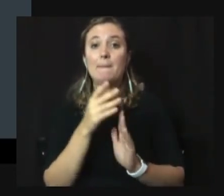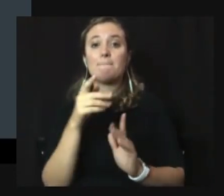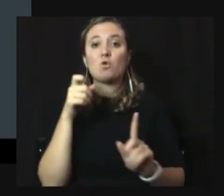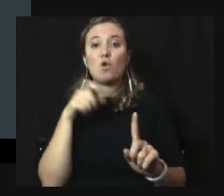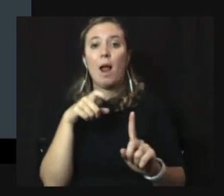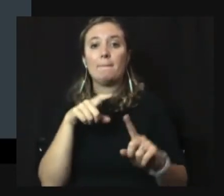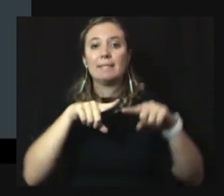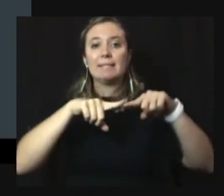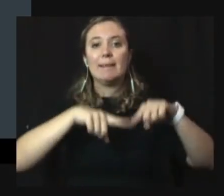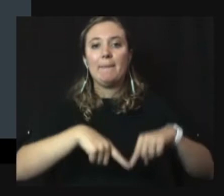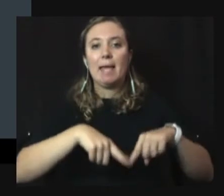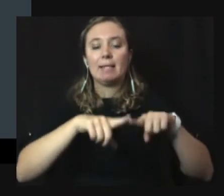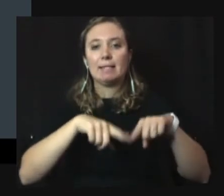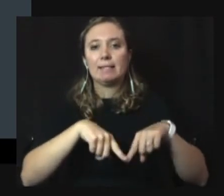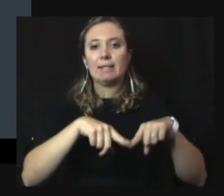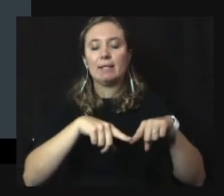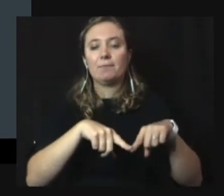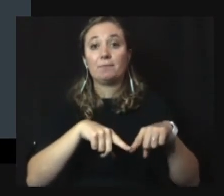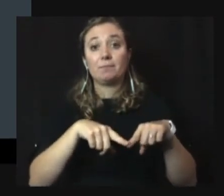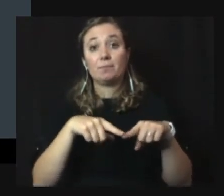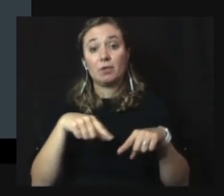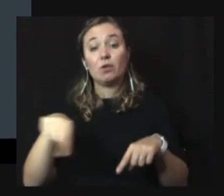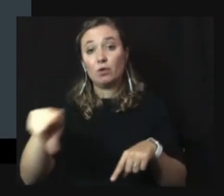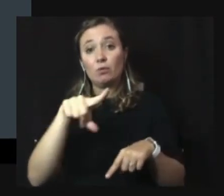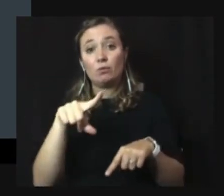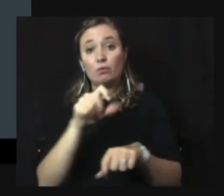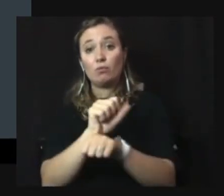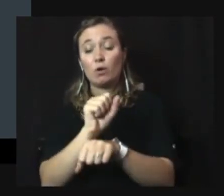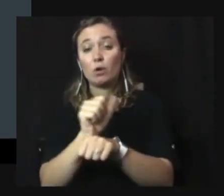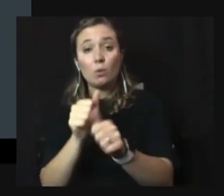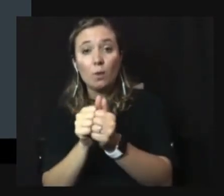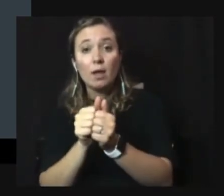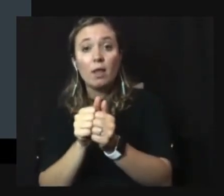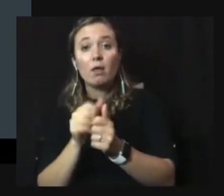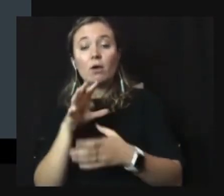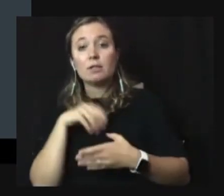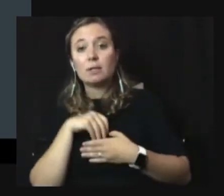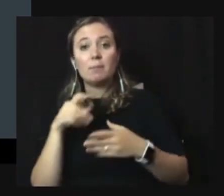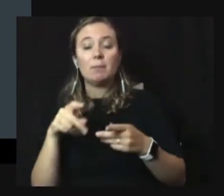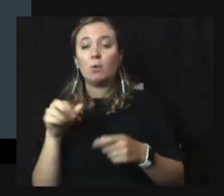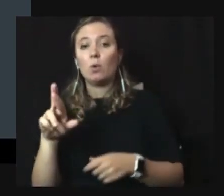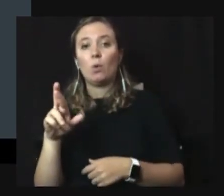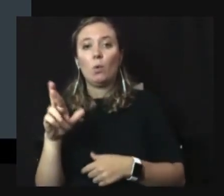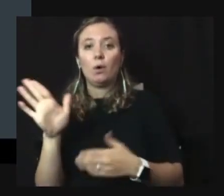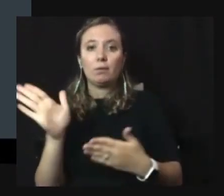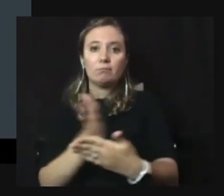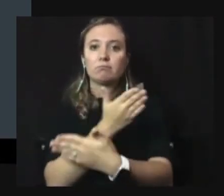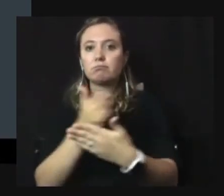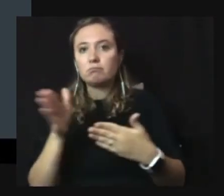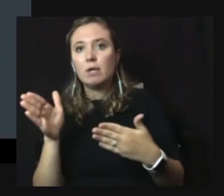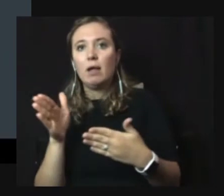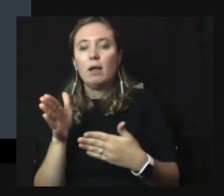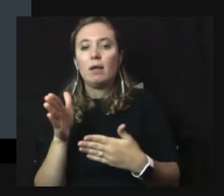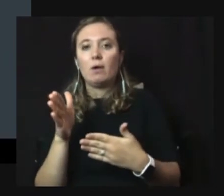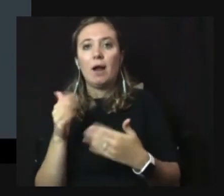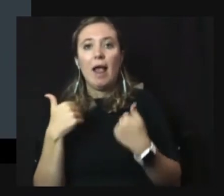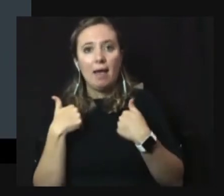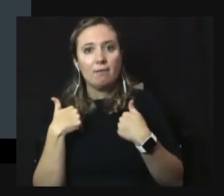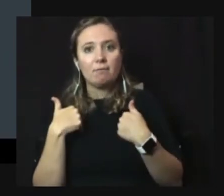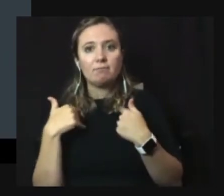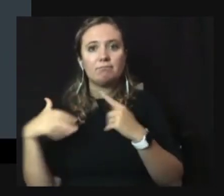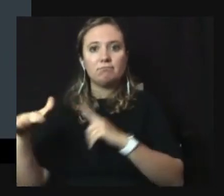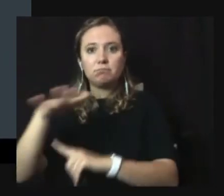who have worked with people on the spectrum or autistic people or have them in your life